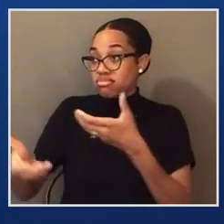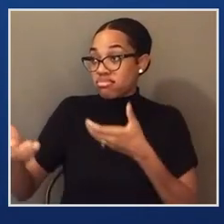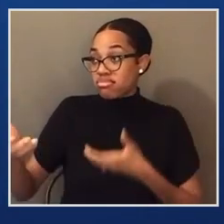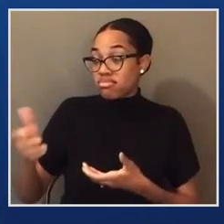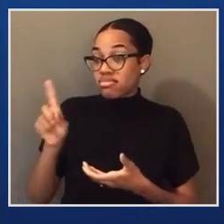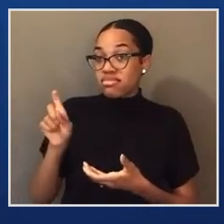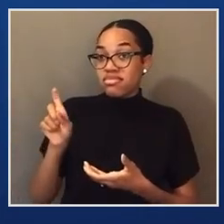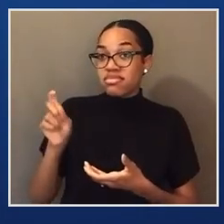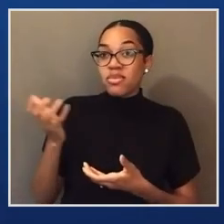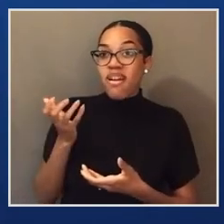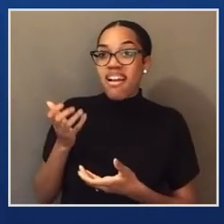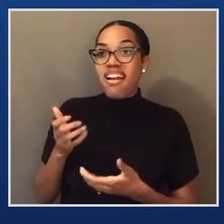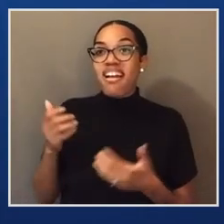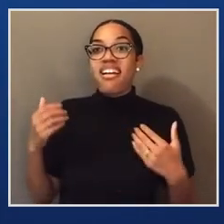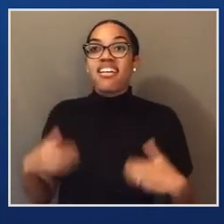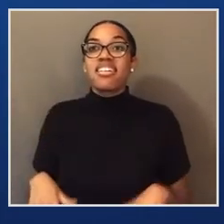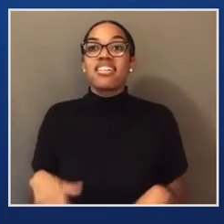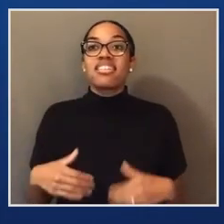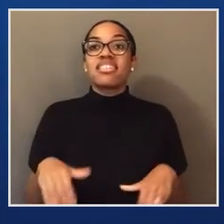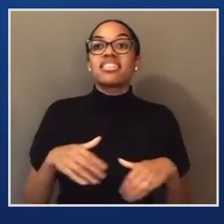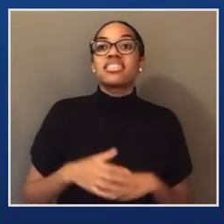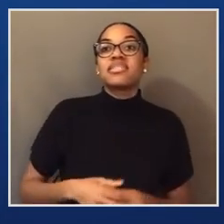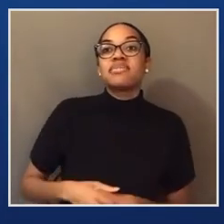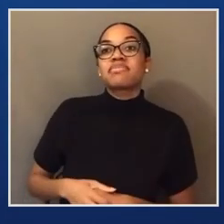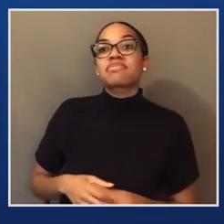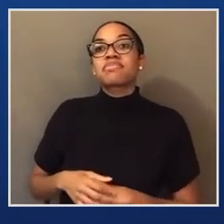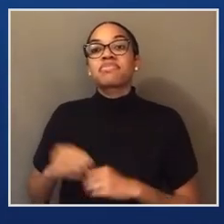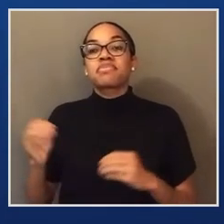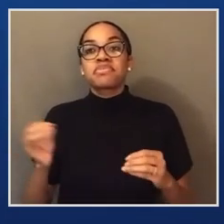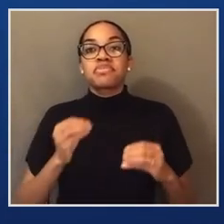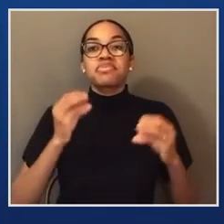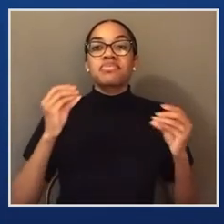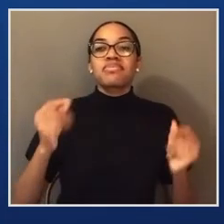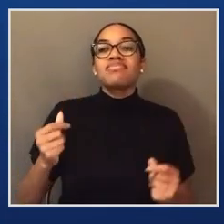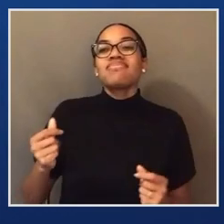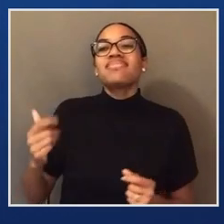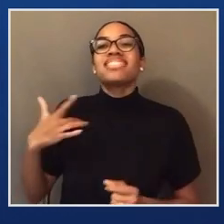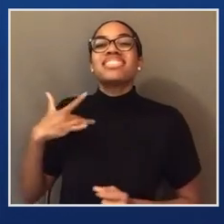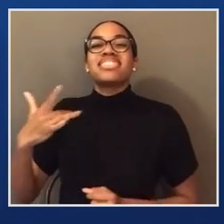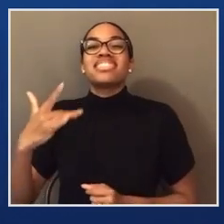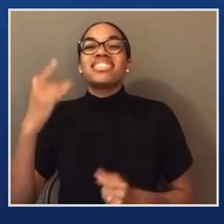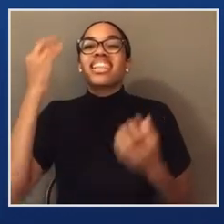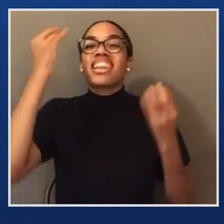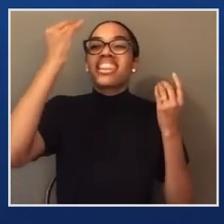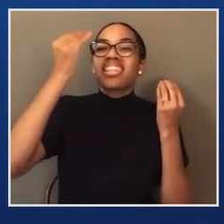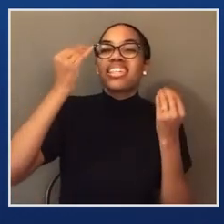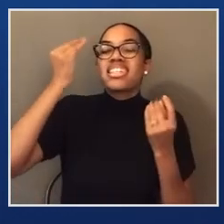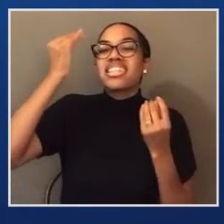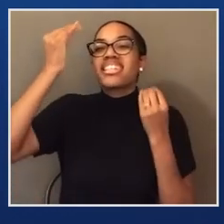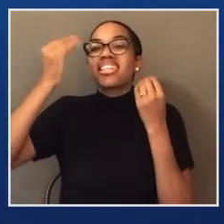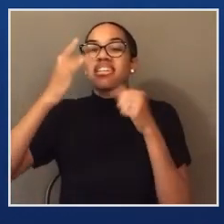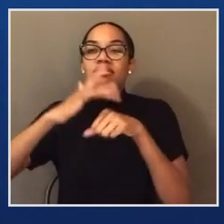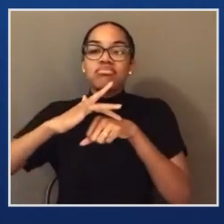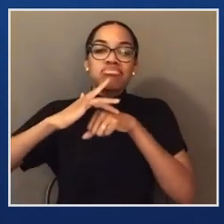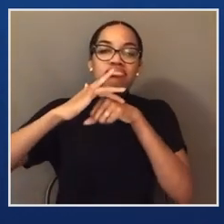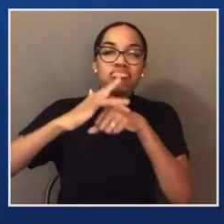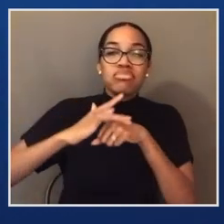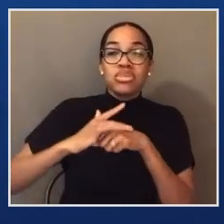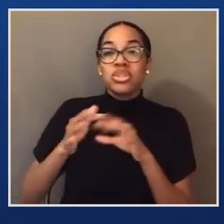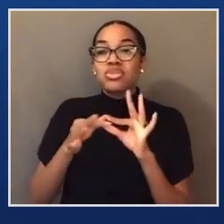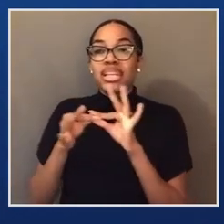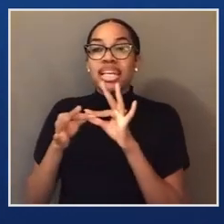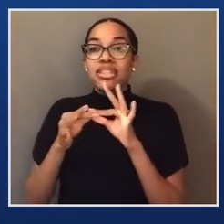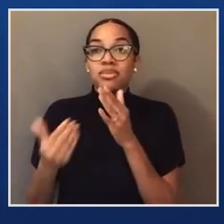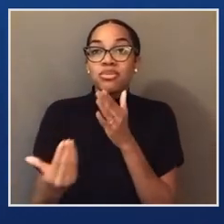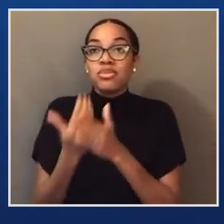ground? I've always been an overthinker. I've always been the type to analyze. To no surprise that you hold the team